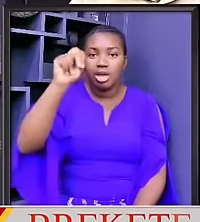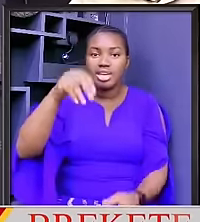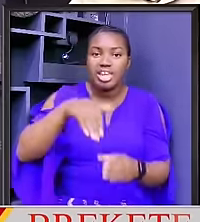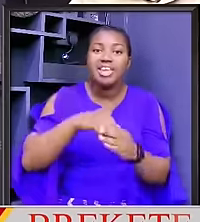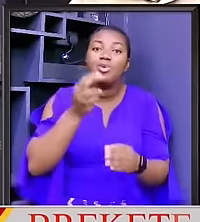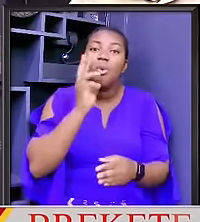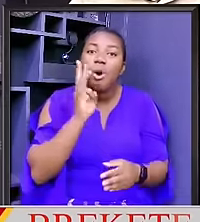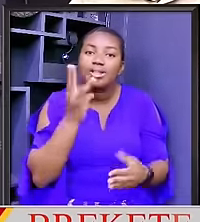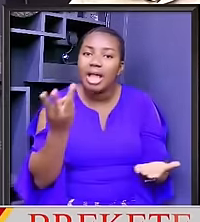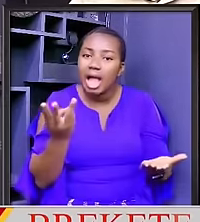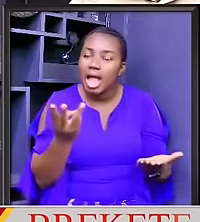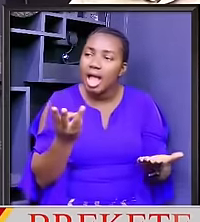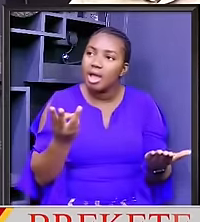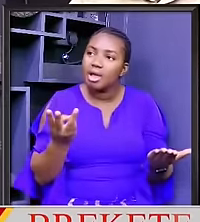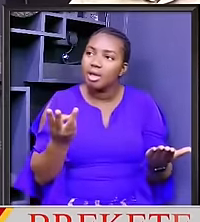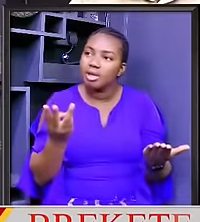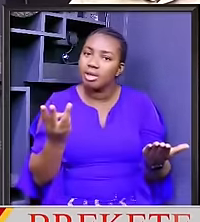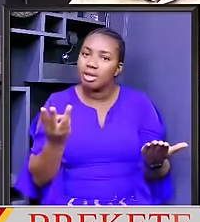Submarine no day now.